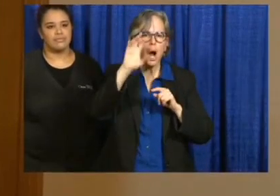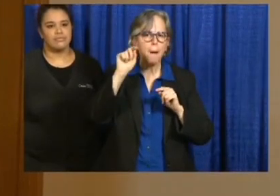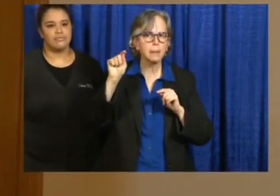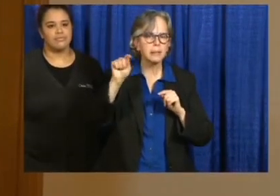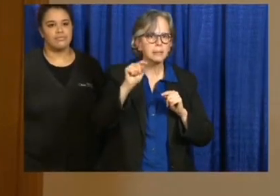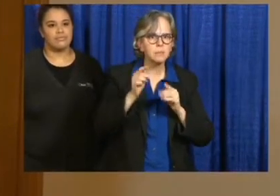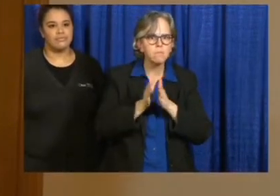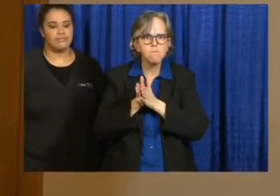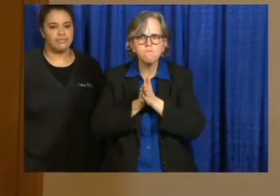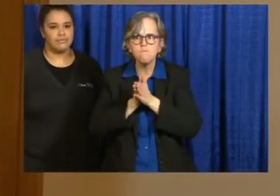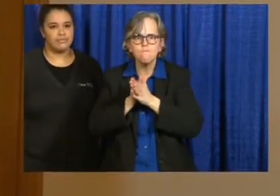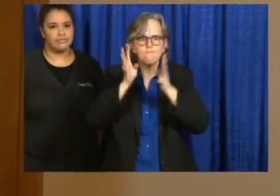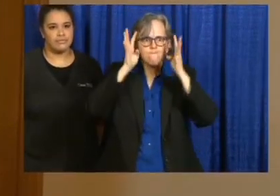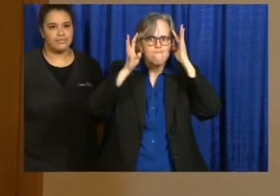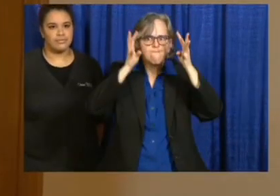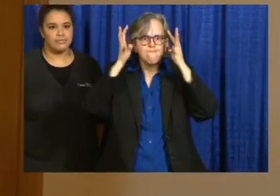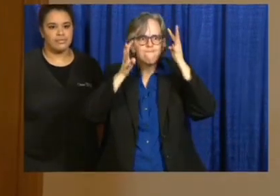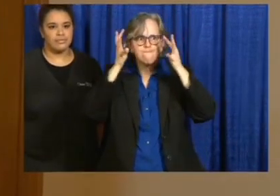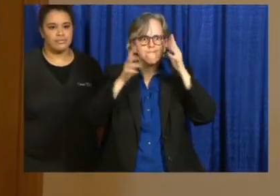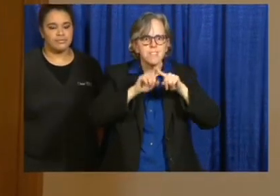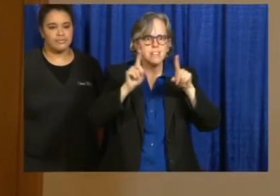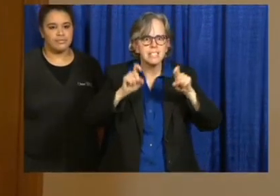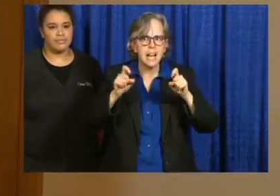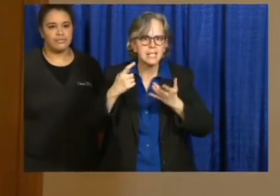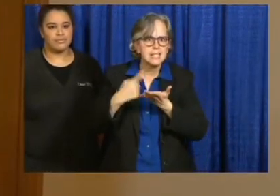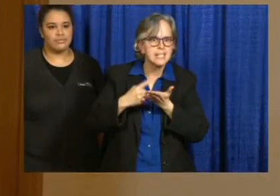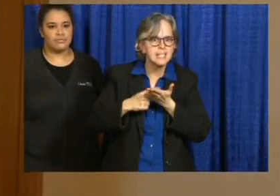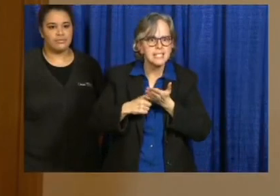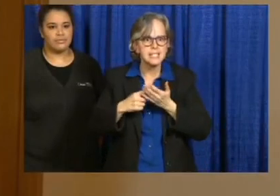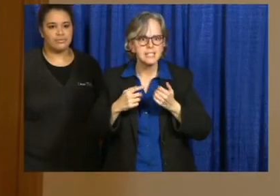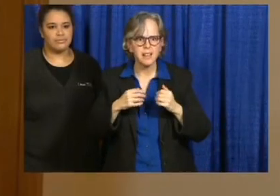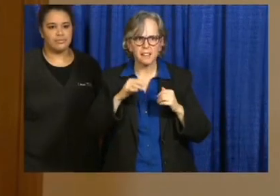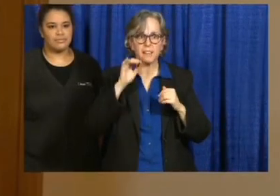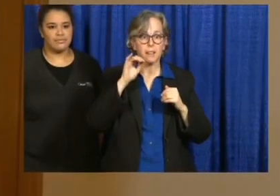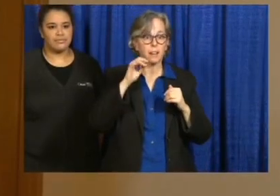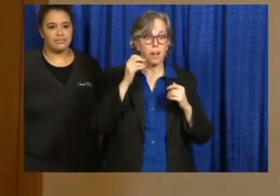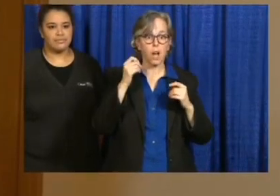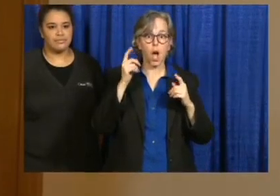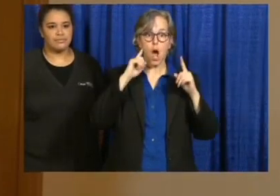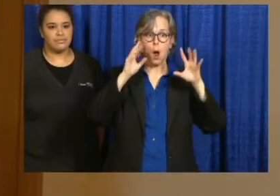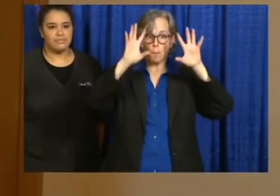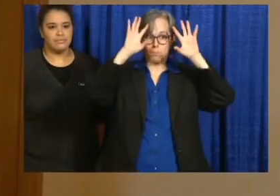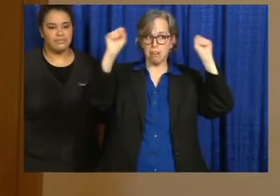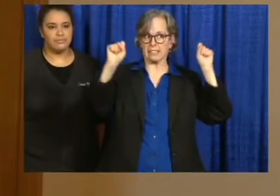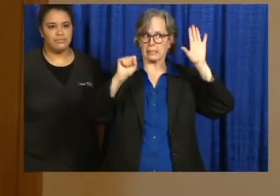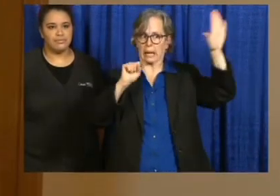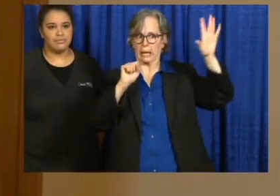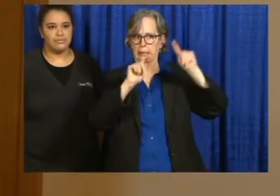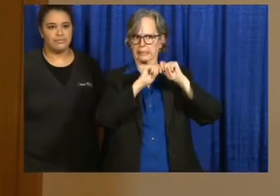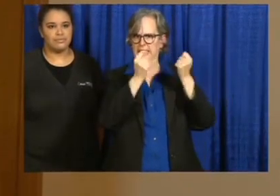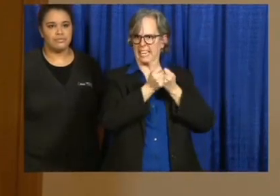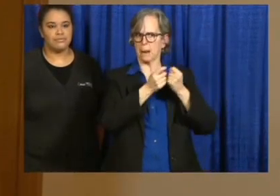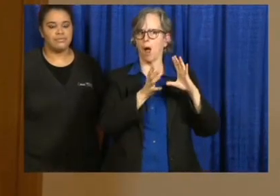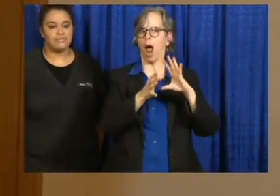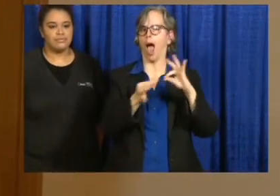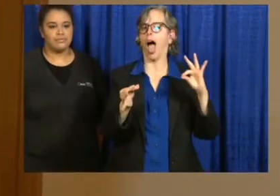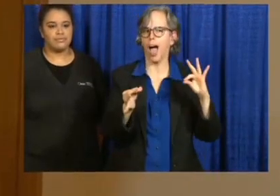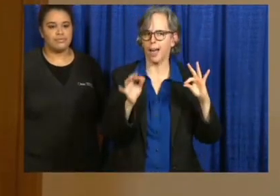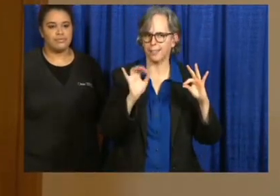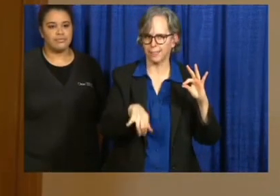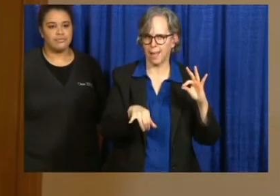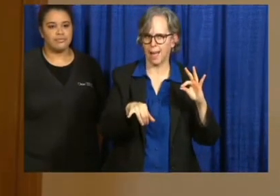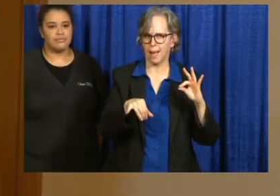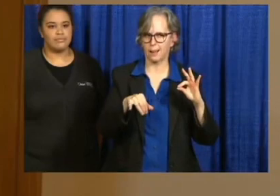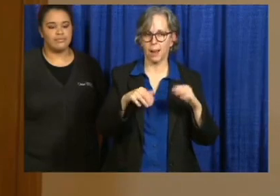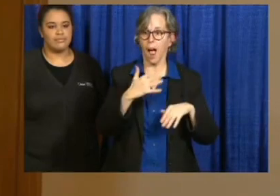and Cepheid and a few others talking about the point of care. You've heard the president's team talk about it. It's not, it's still not here to market.